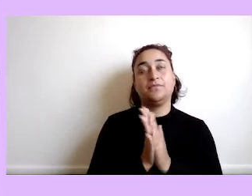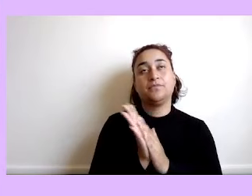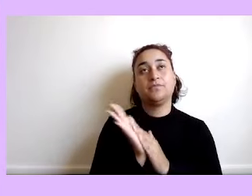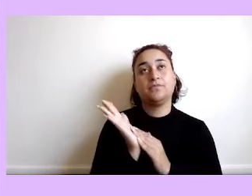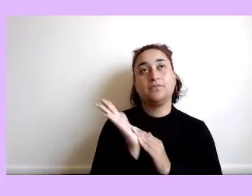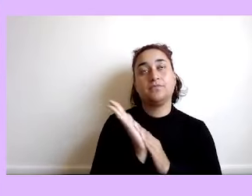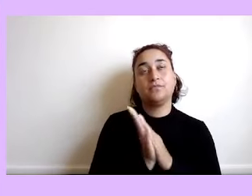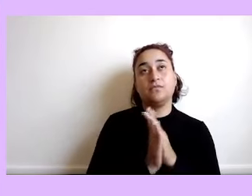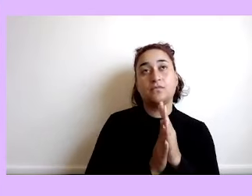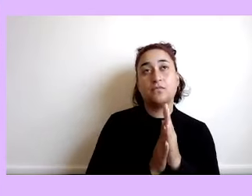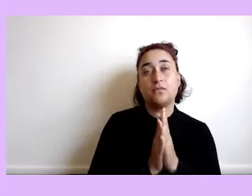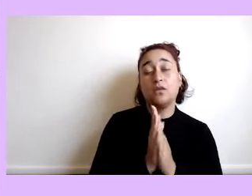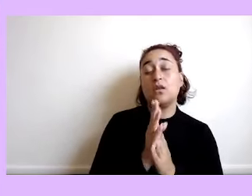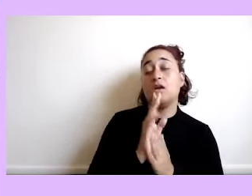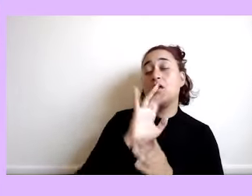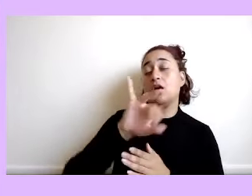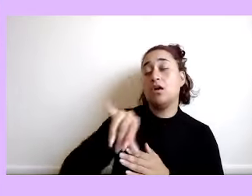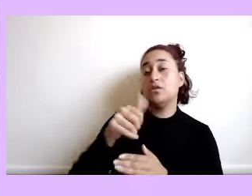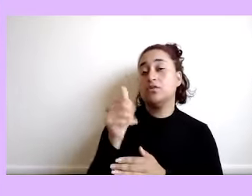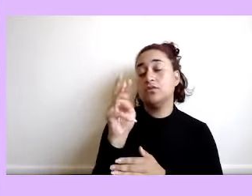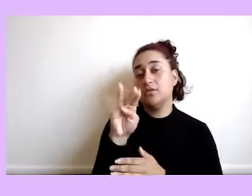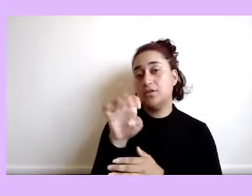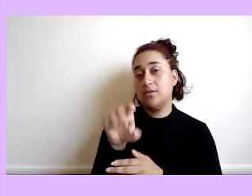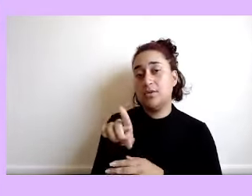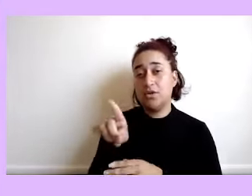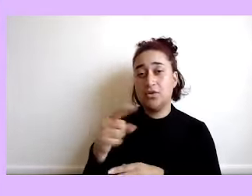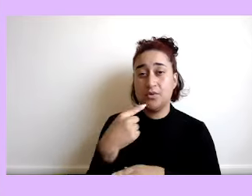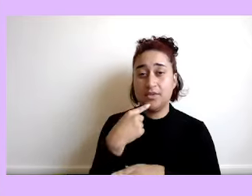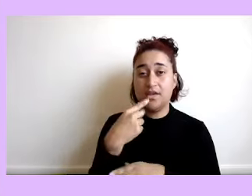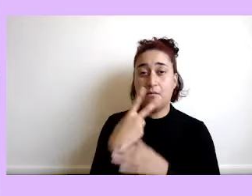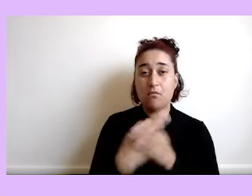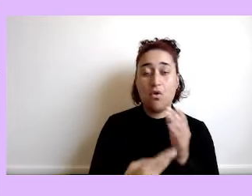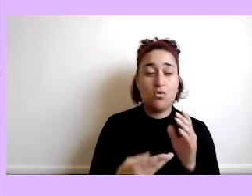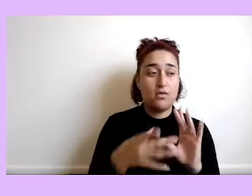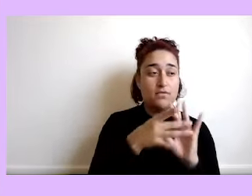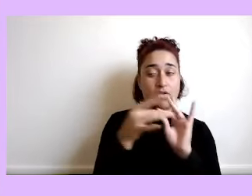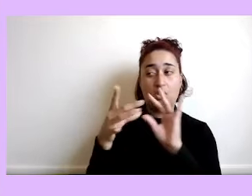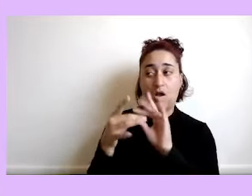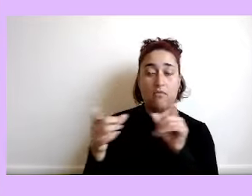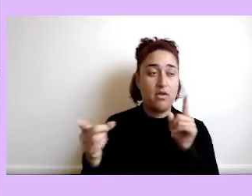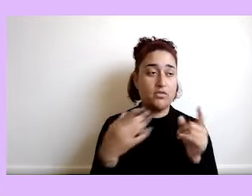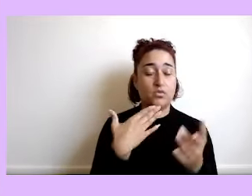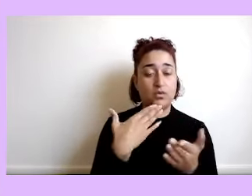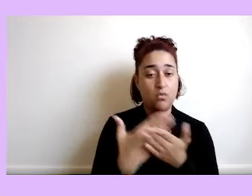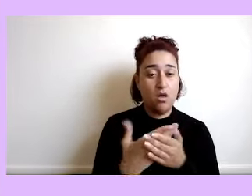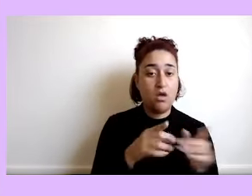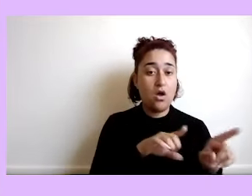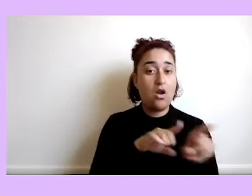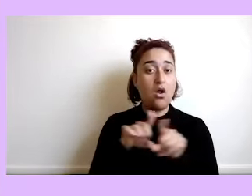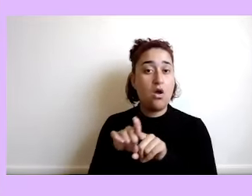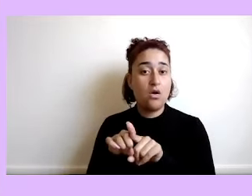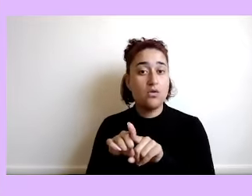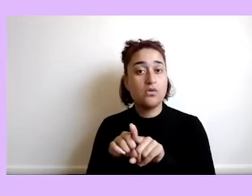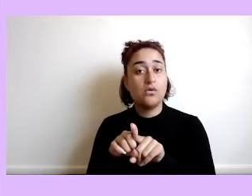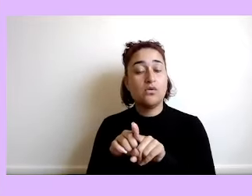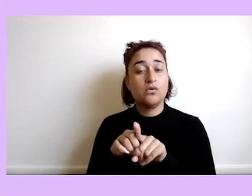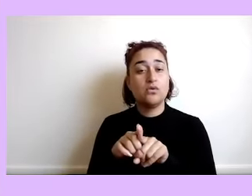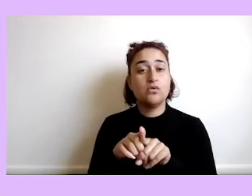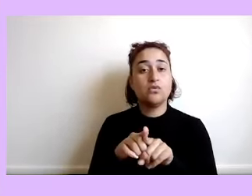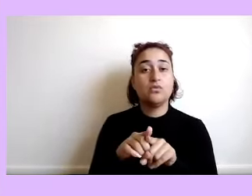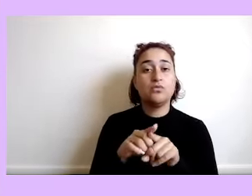Jamie, you like touched on like both of their comments really well, and also centering the public in art